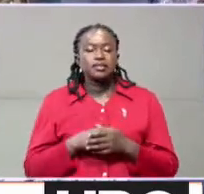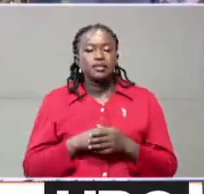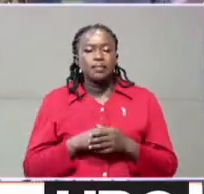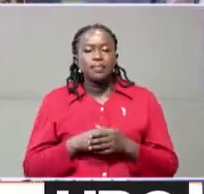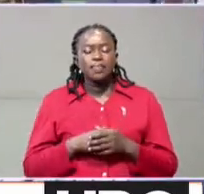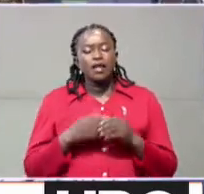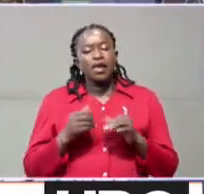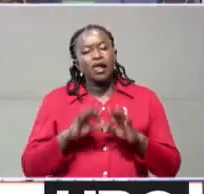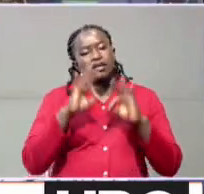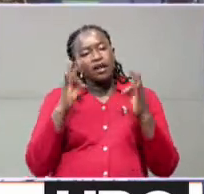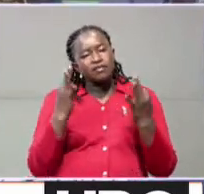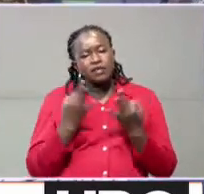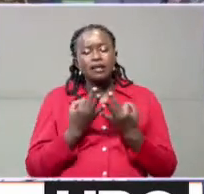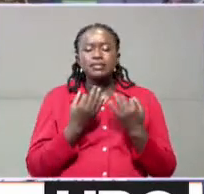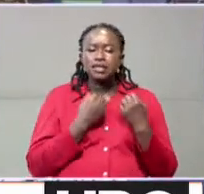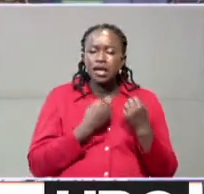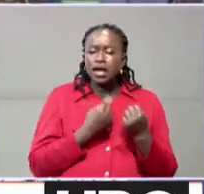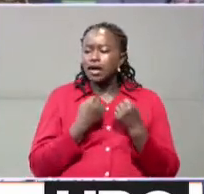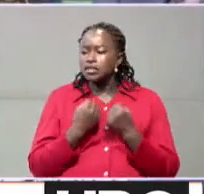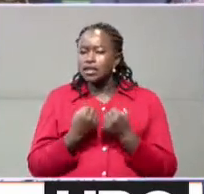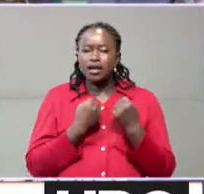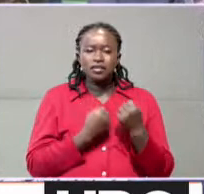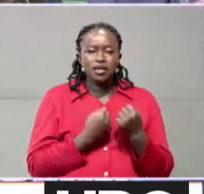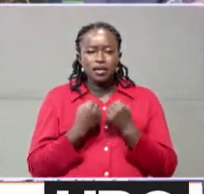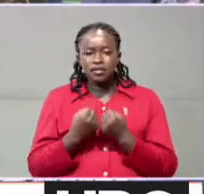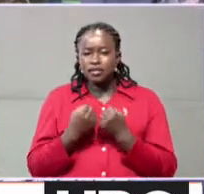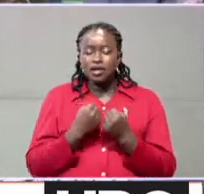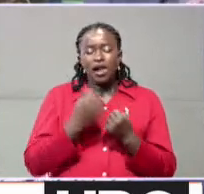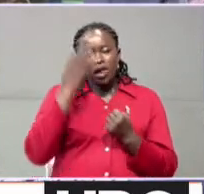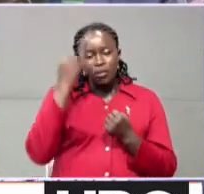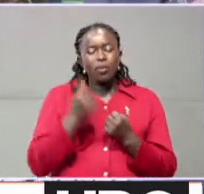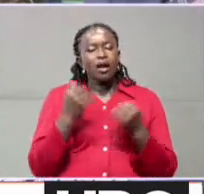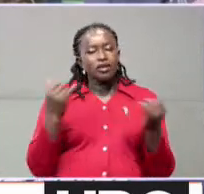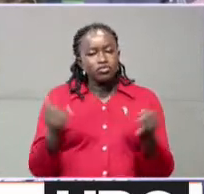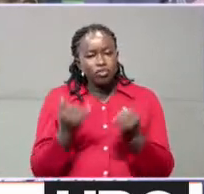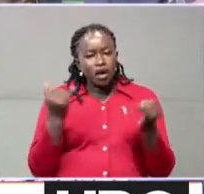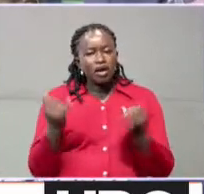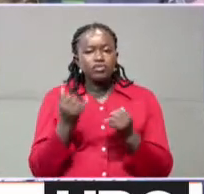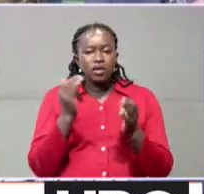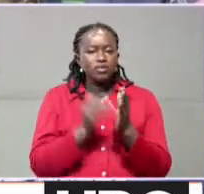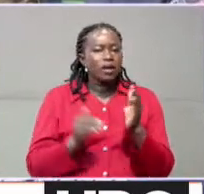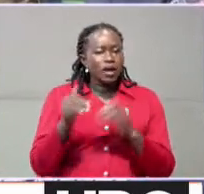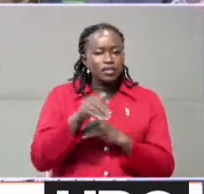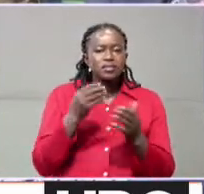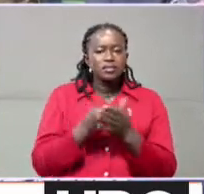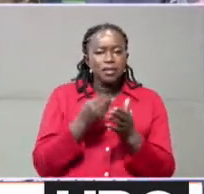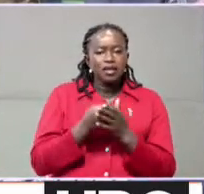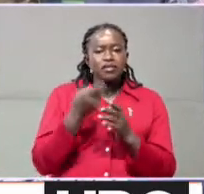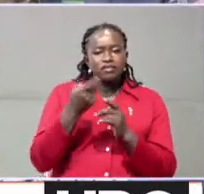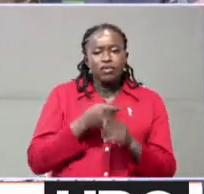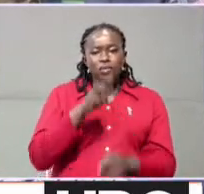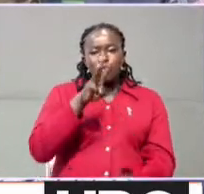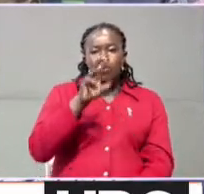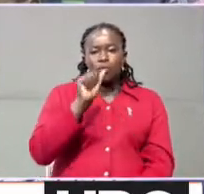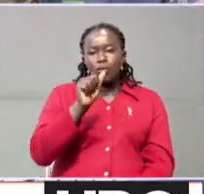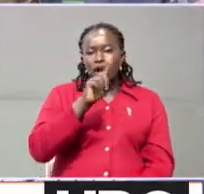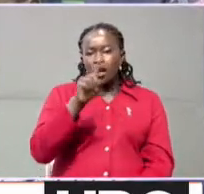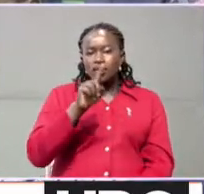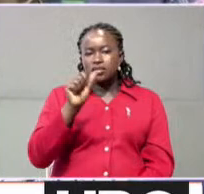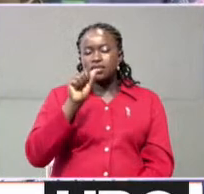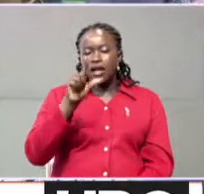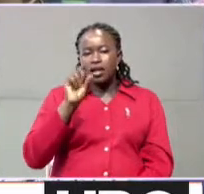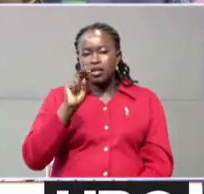it is in challenges because they have tried to access the funds from wazarendo and people